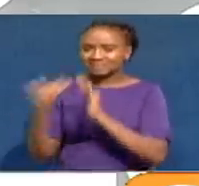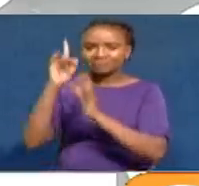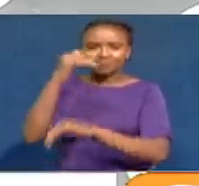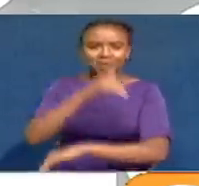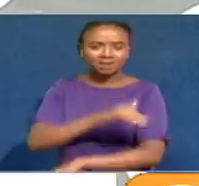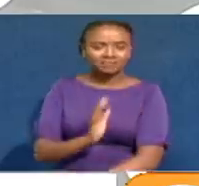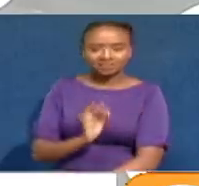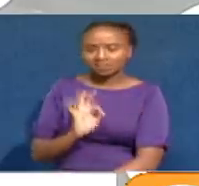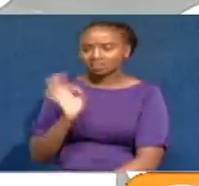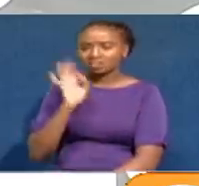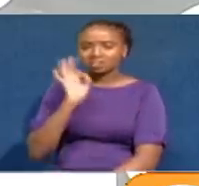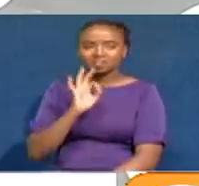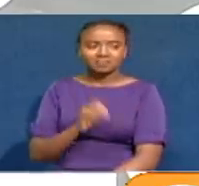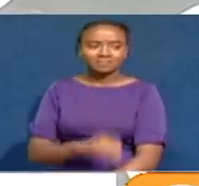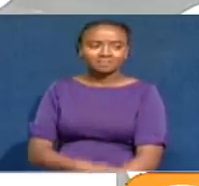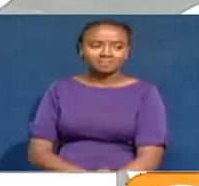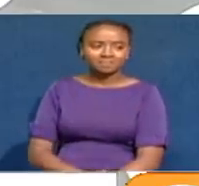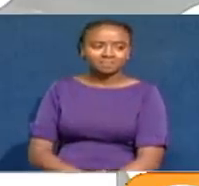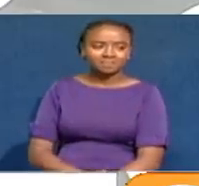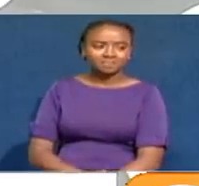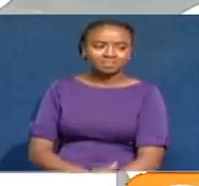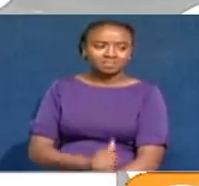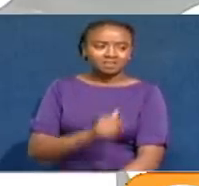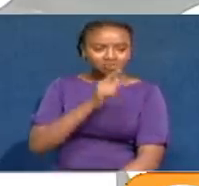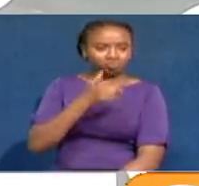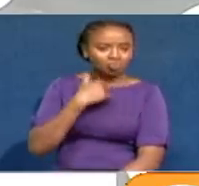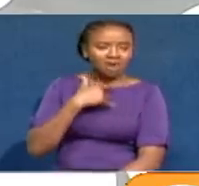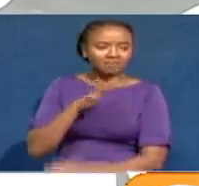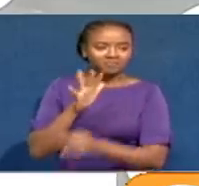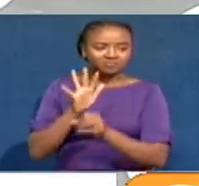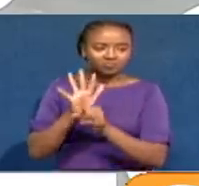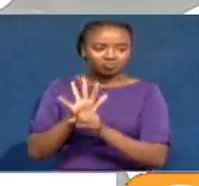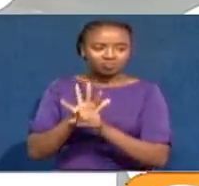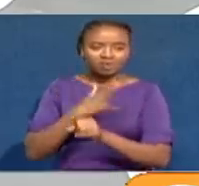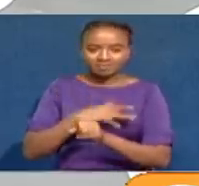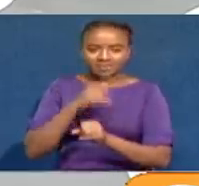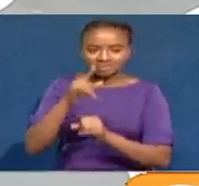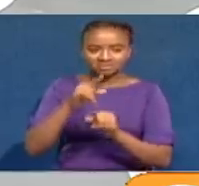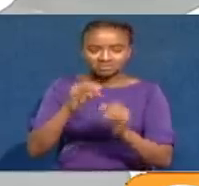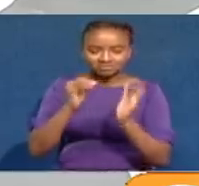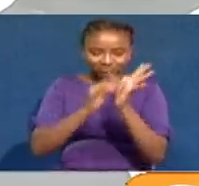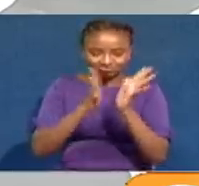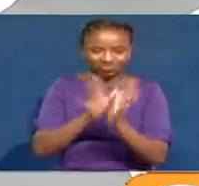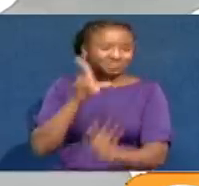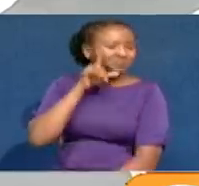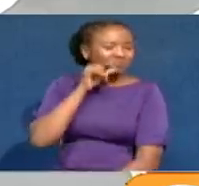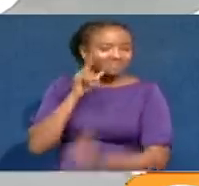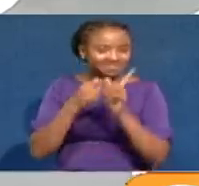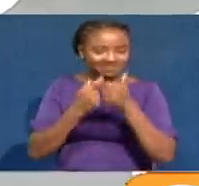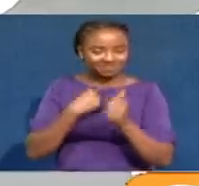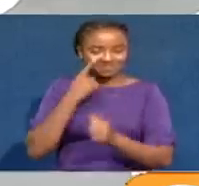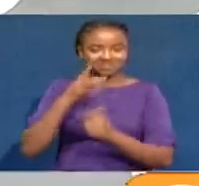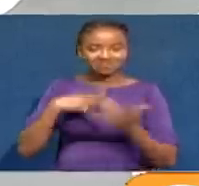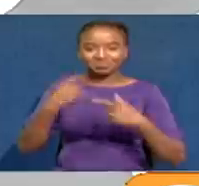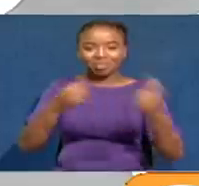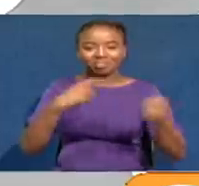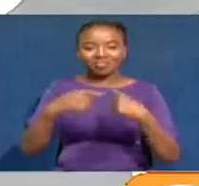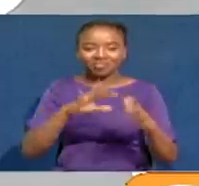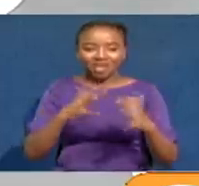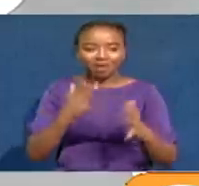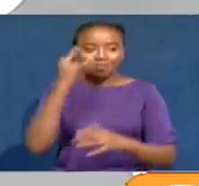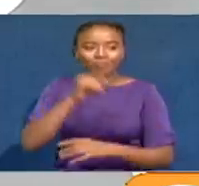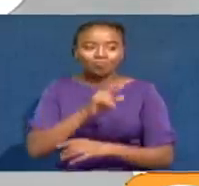evening, huh? But I wish he can put it on you. He has a very good tweet thing. Let him put it there. Put it on Twitter. You'll get the responses and let it balance. Thanks so much for joining